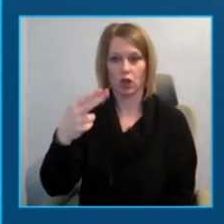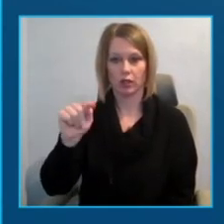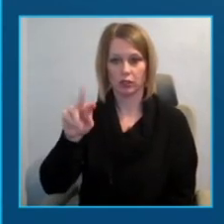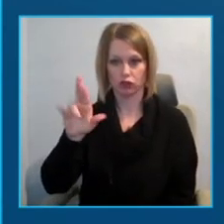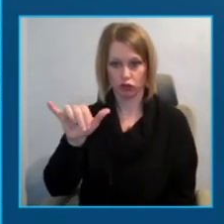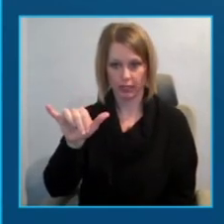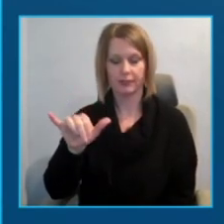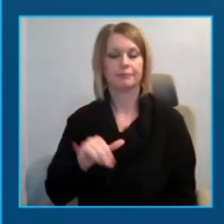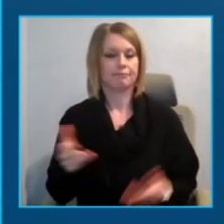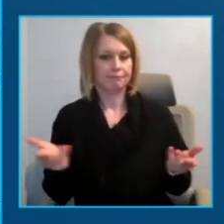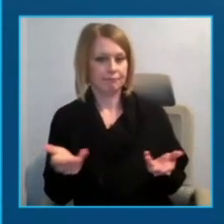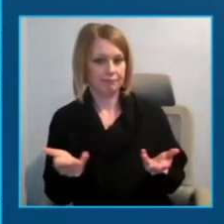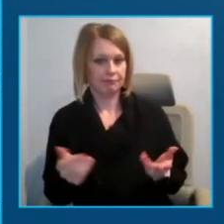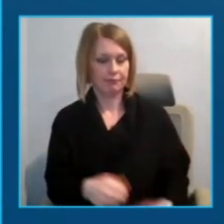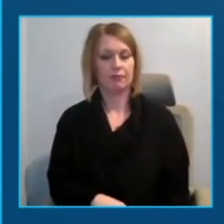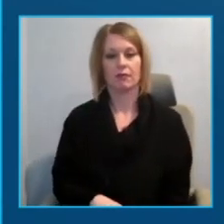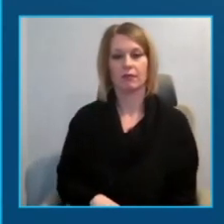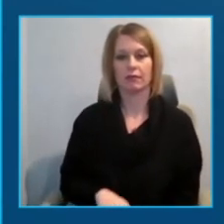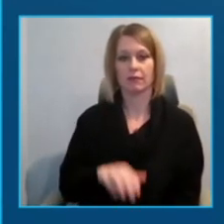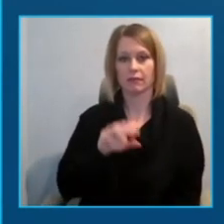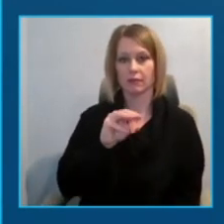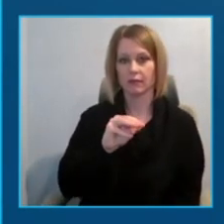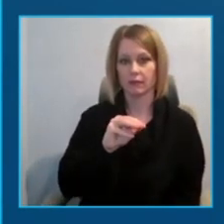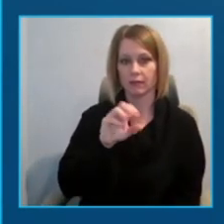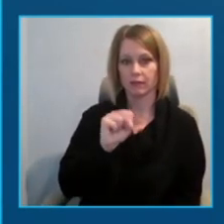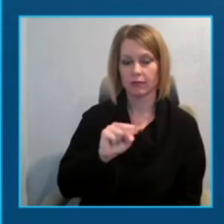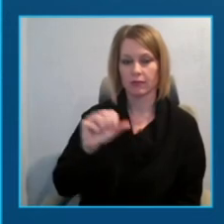Ms. Gerardo Roker? Presente.